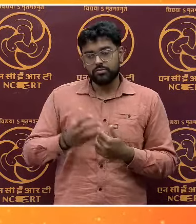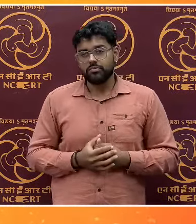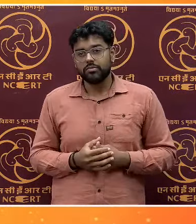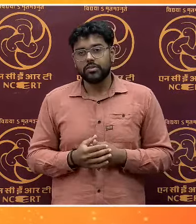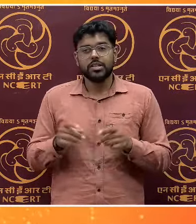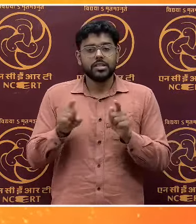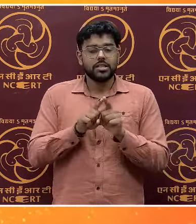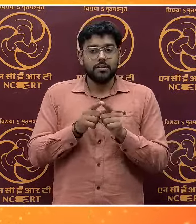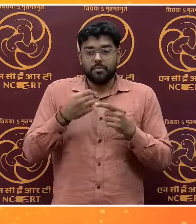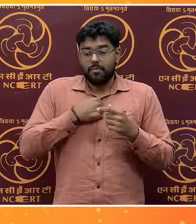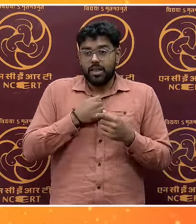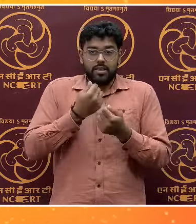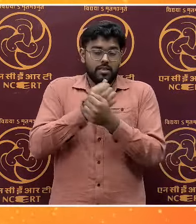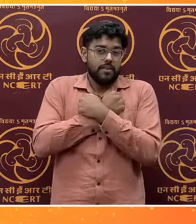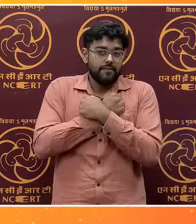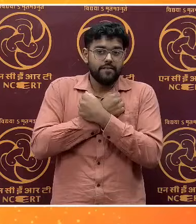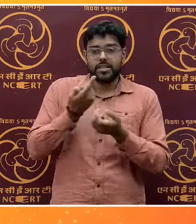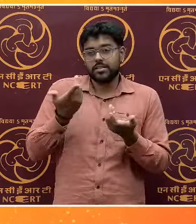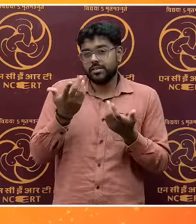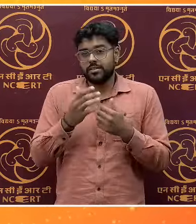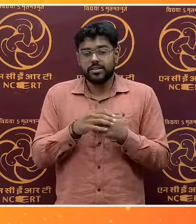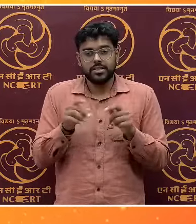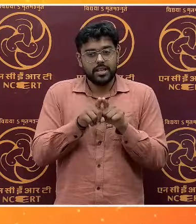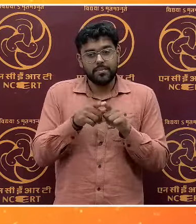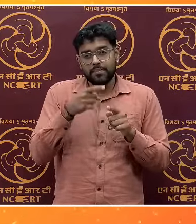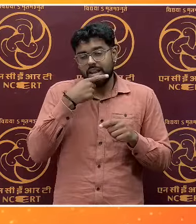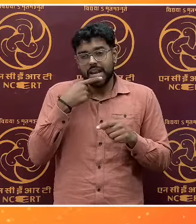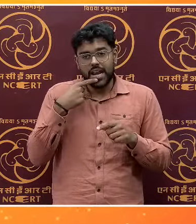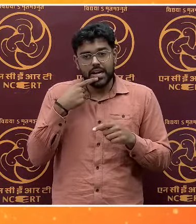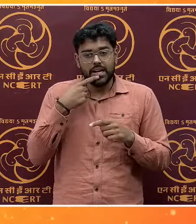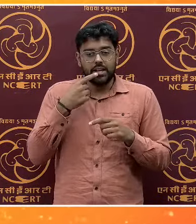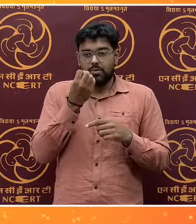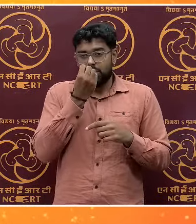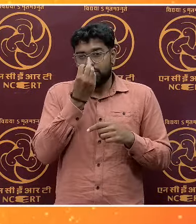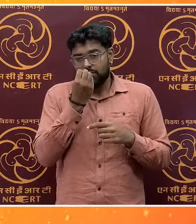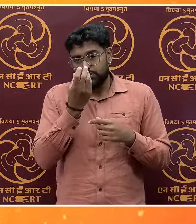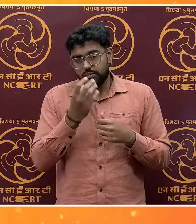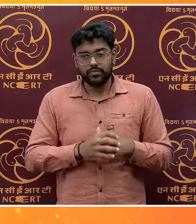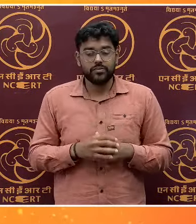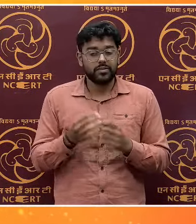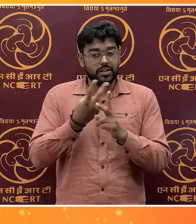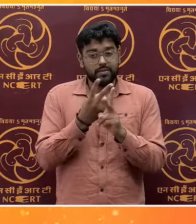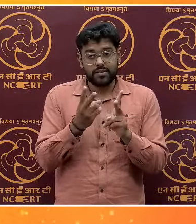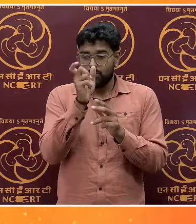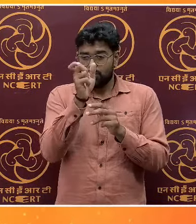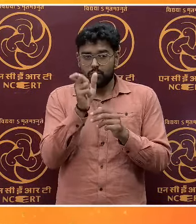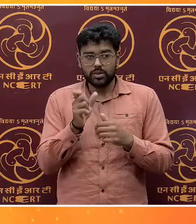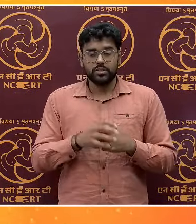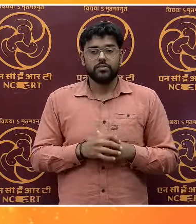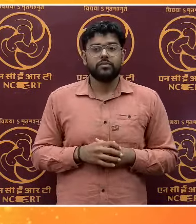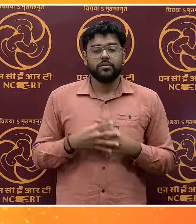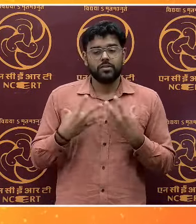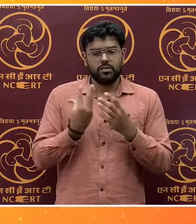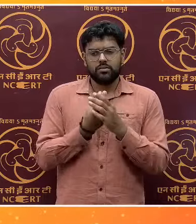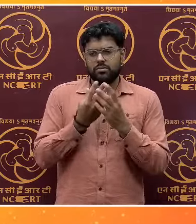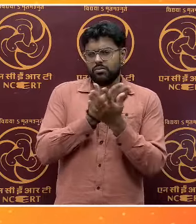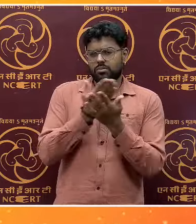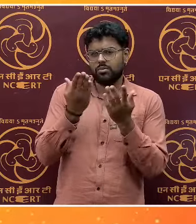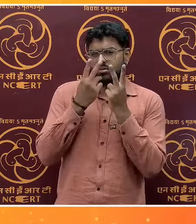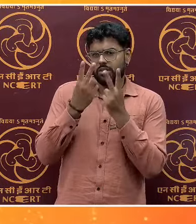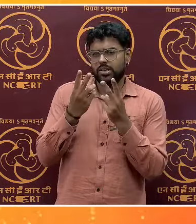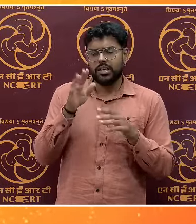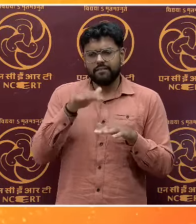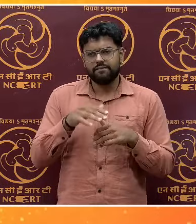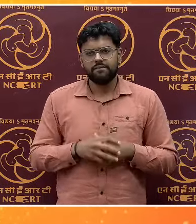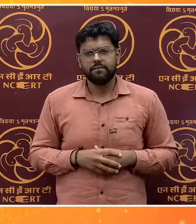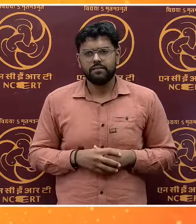a red, red rose great. by Byron. Yeah. So these are some of the terms that, of course, that are